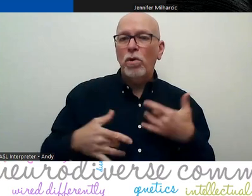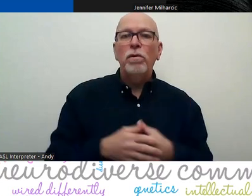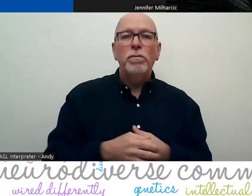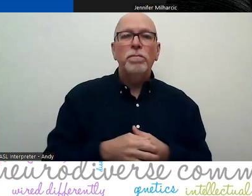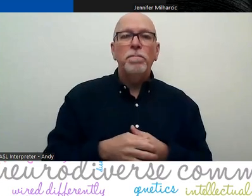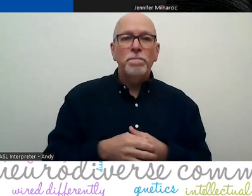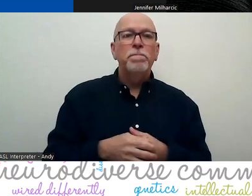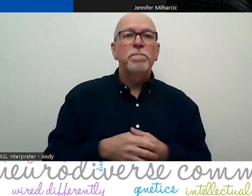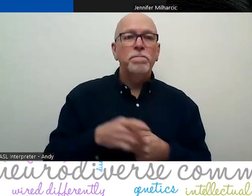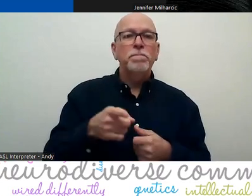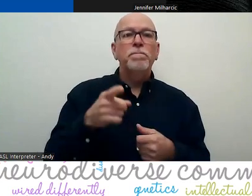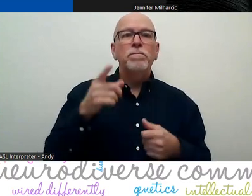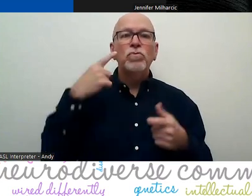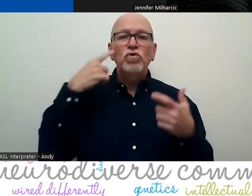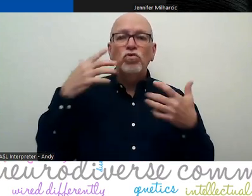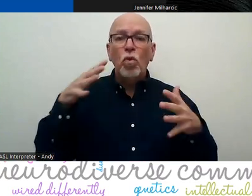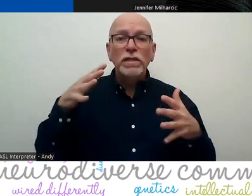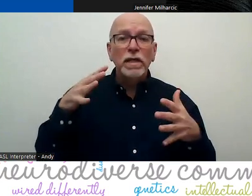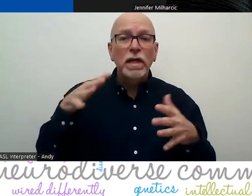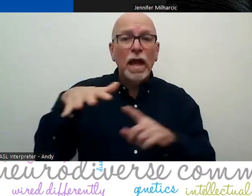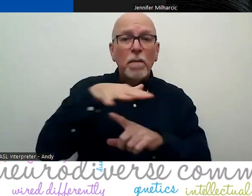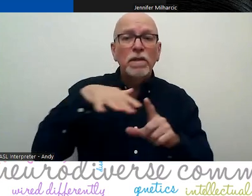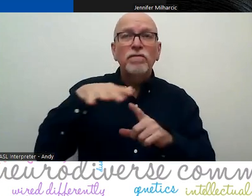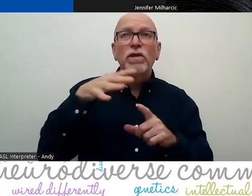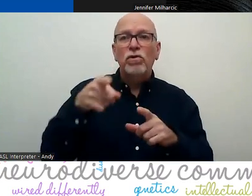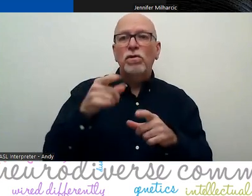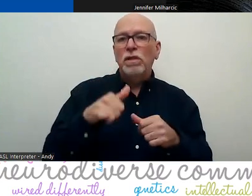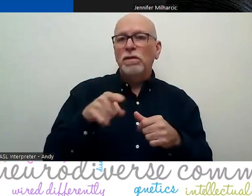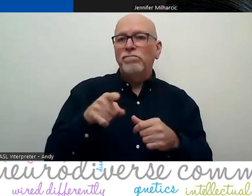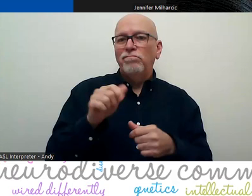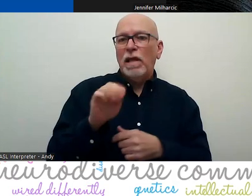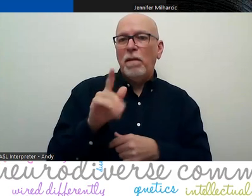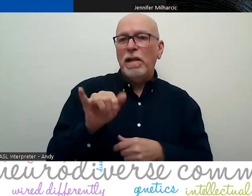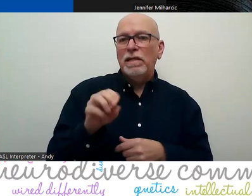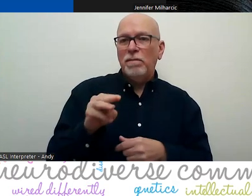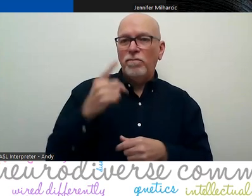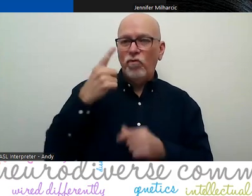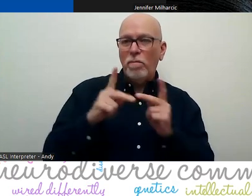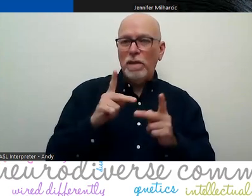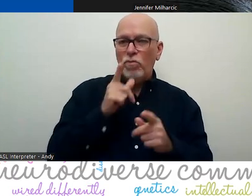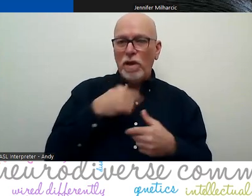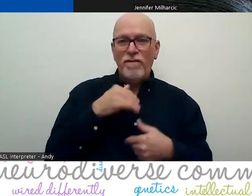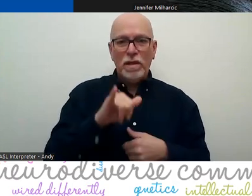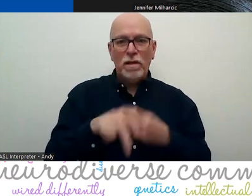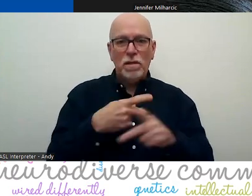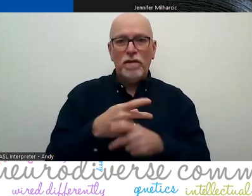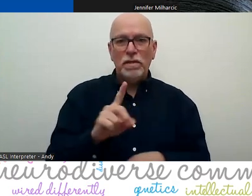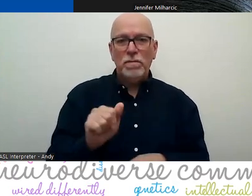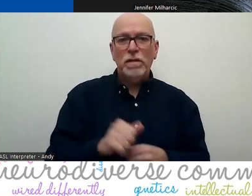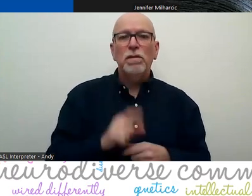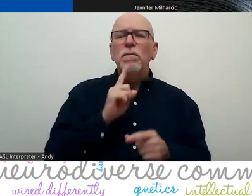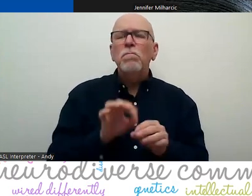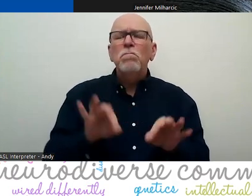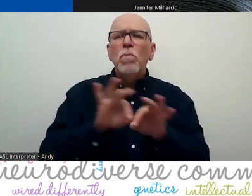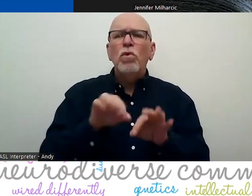noisy atmospheres and some lighting are forms of ableism against people with these disabilities it is important